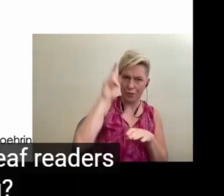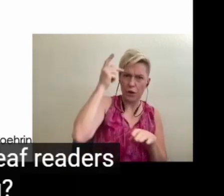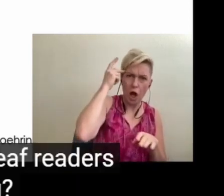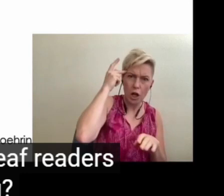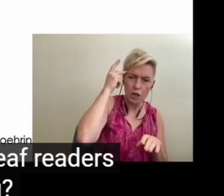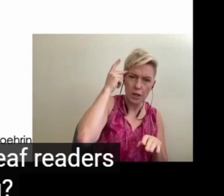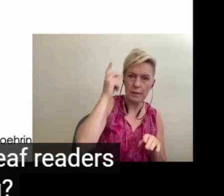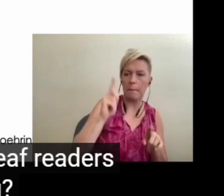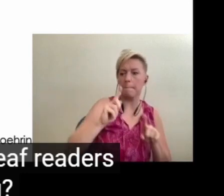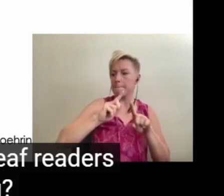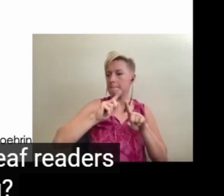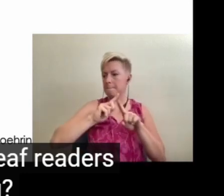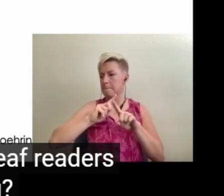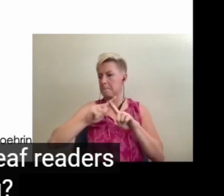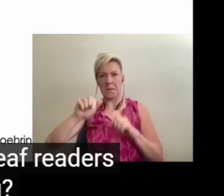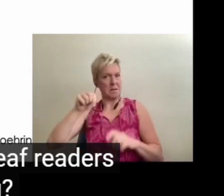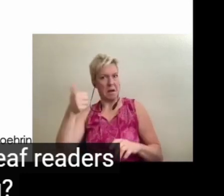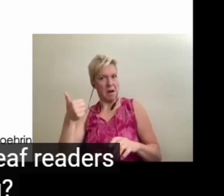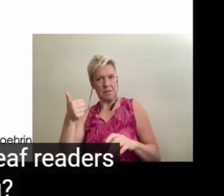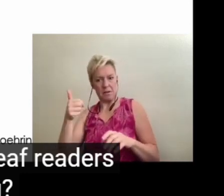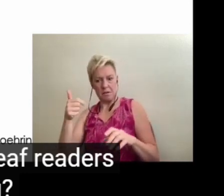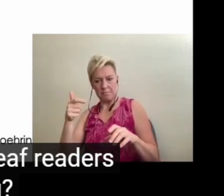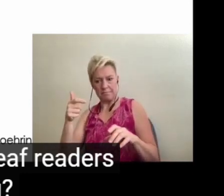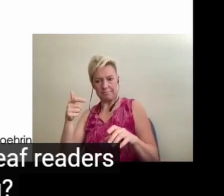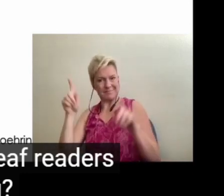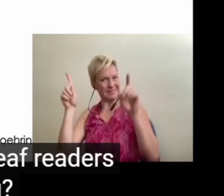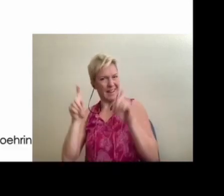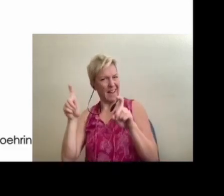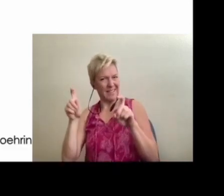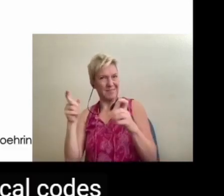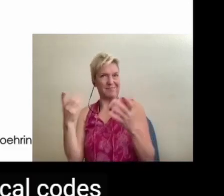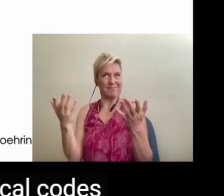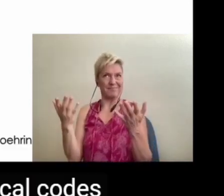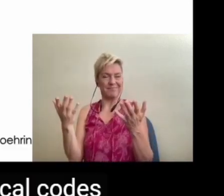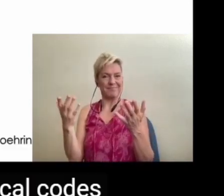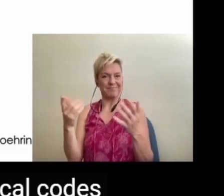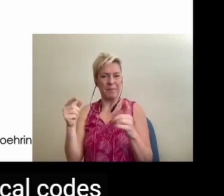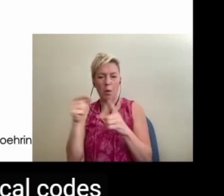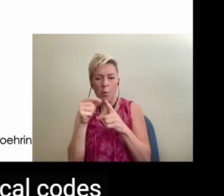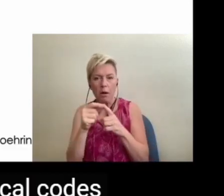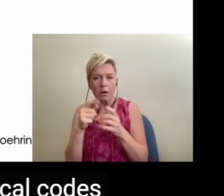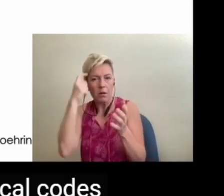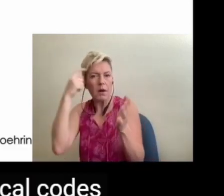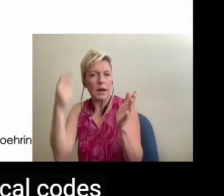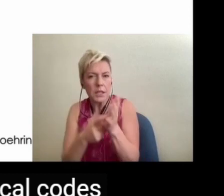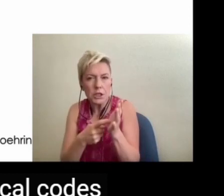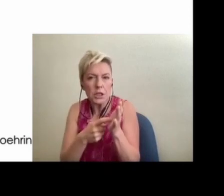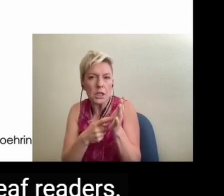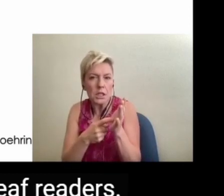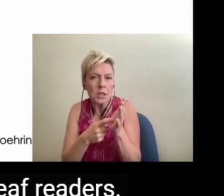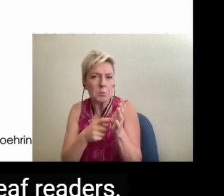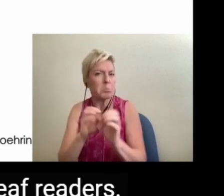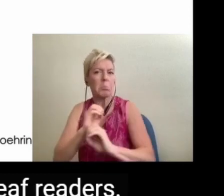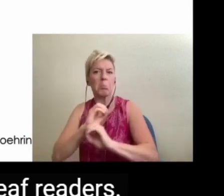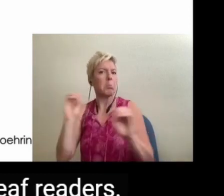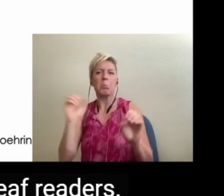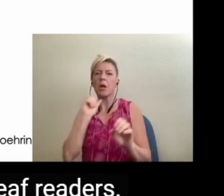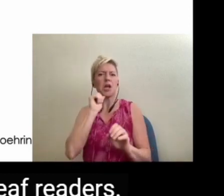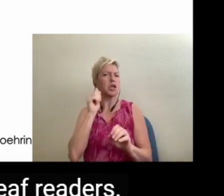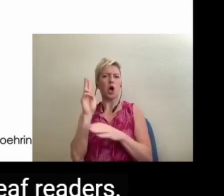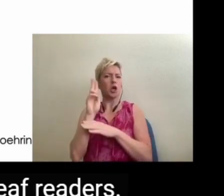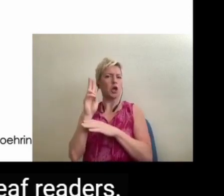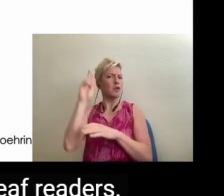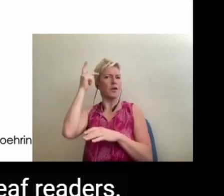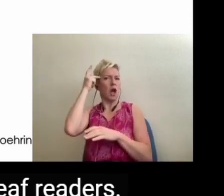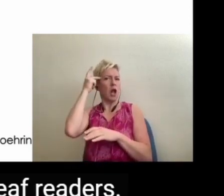phonology even necessary for deaf readers to develop skilled reading? Evidence for the use of phonological codes during reading has